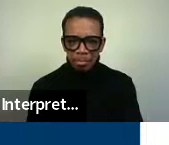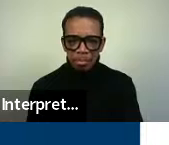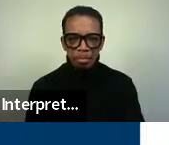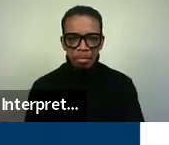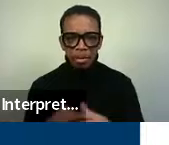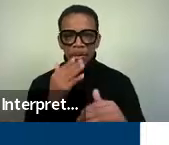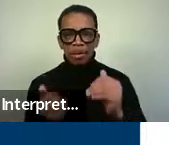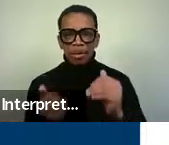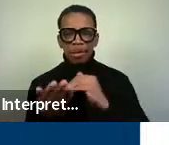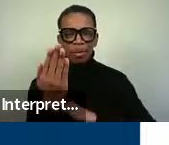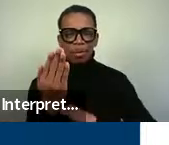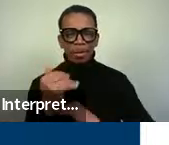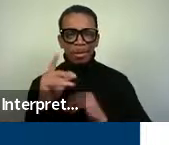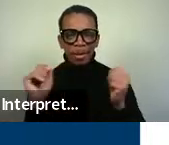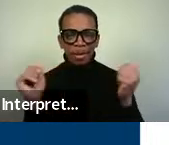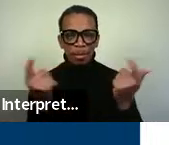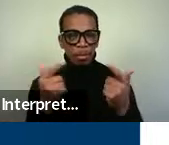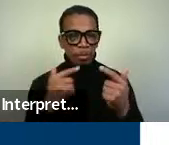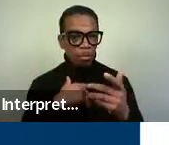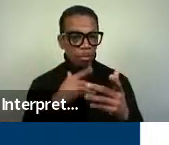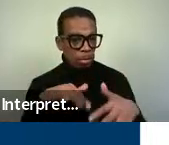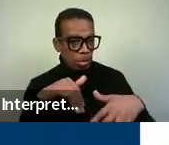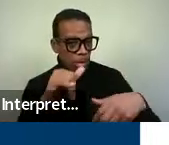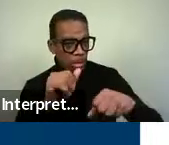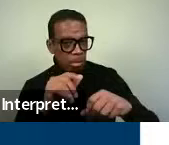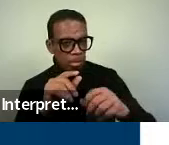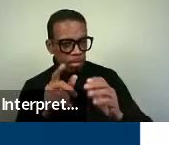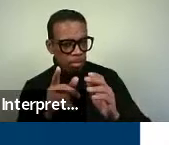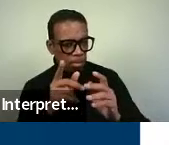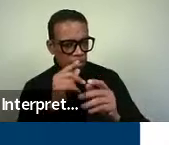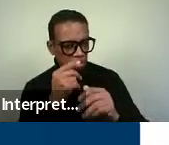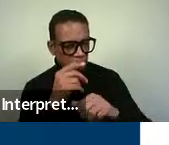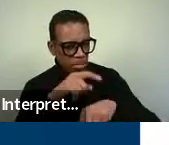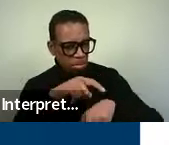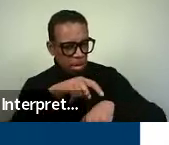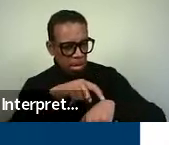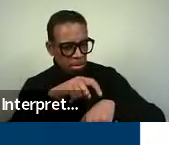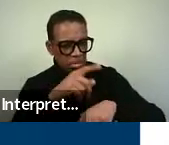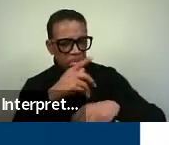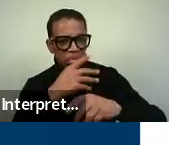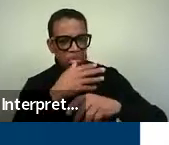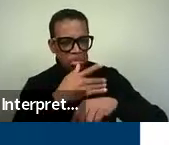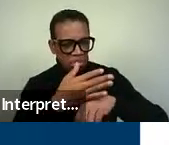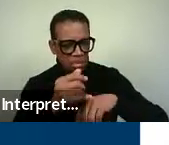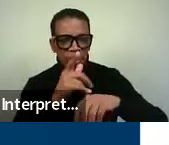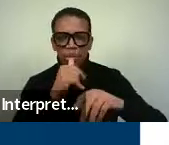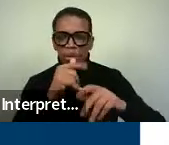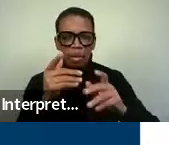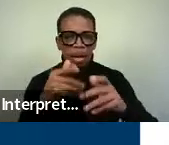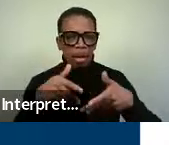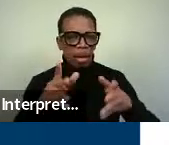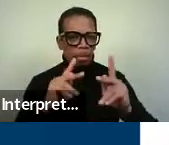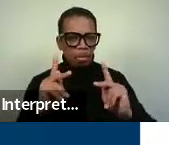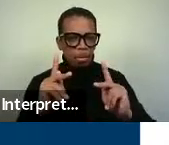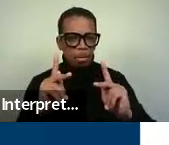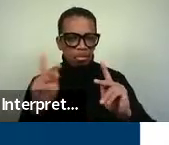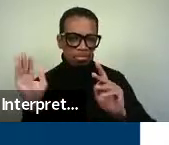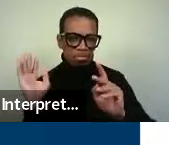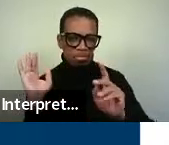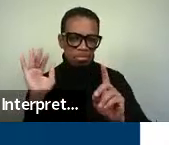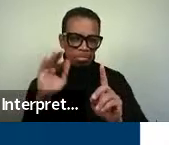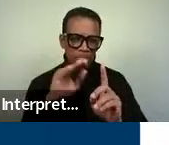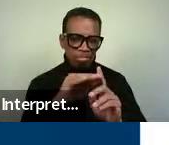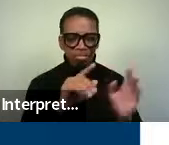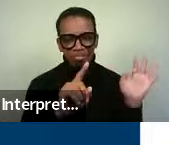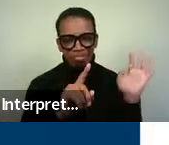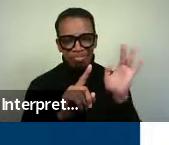Good morning, everyone. We're just going to take a few minutes to allow more people to come in to the